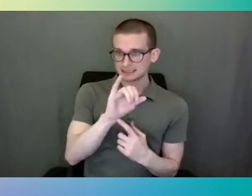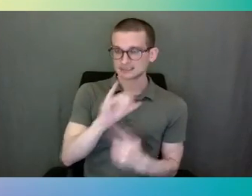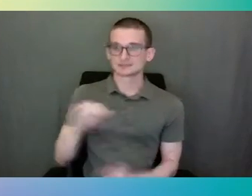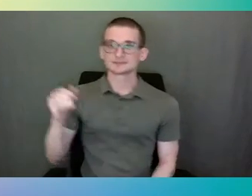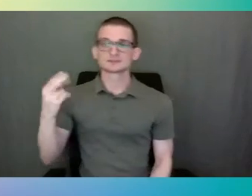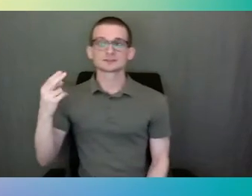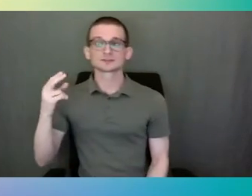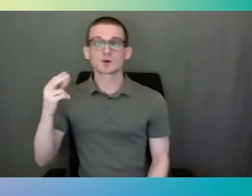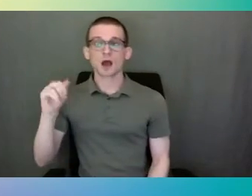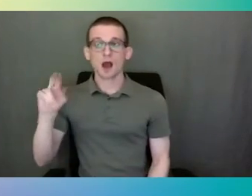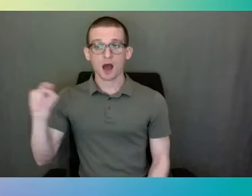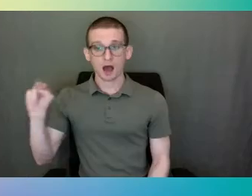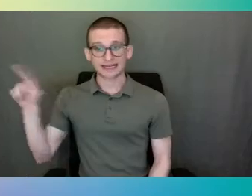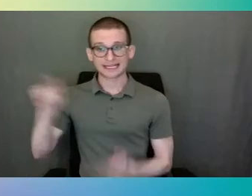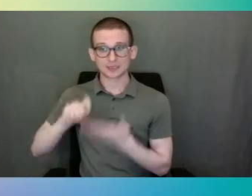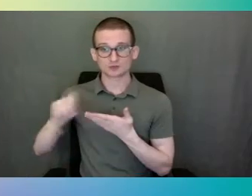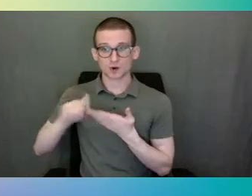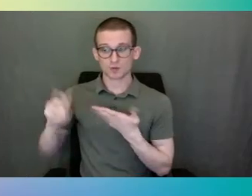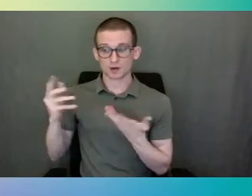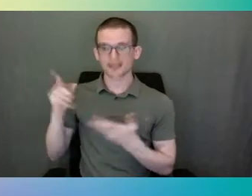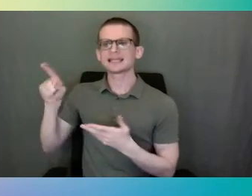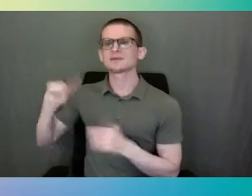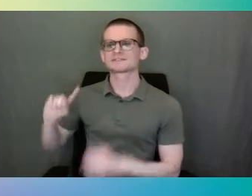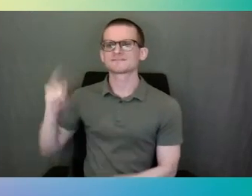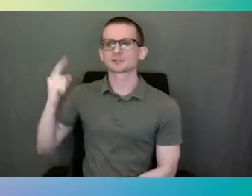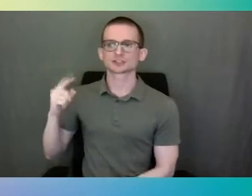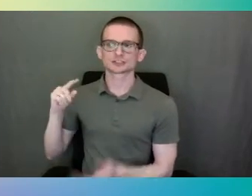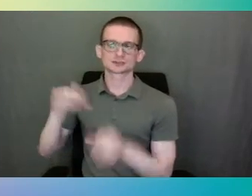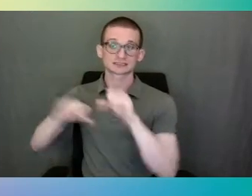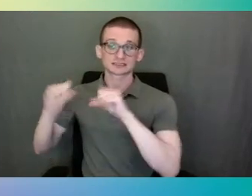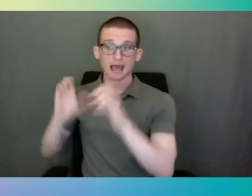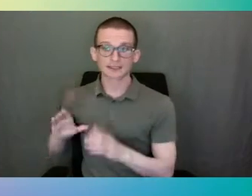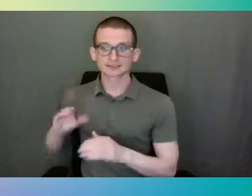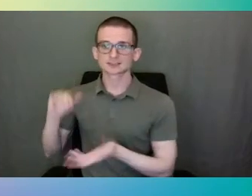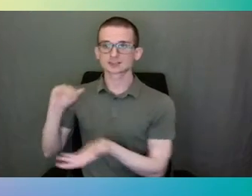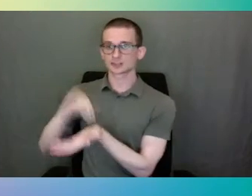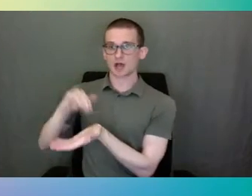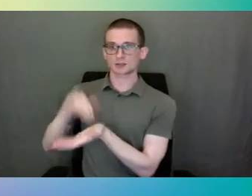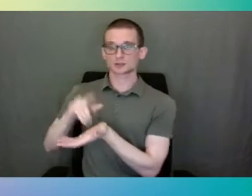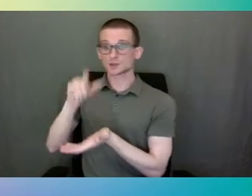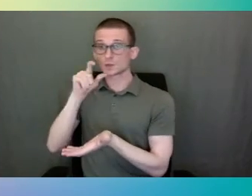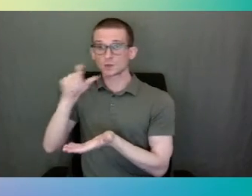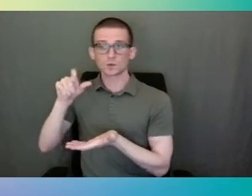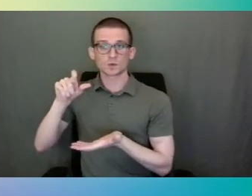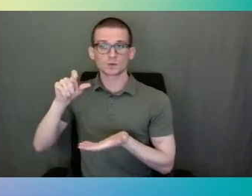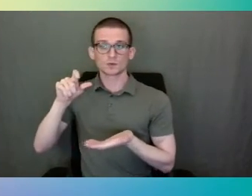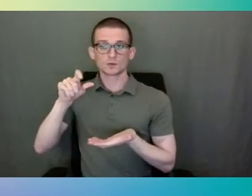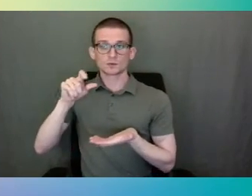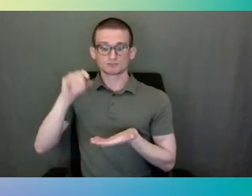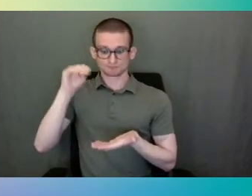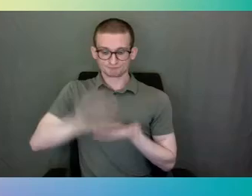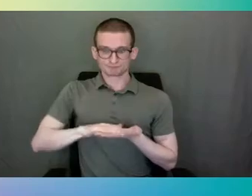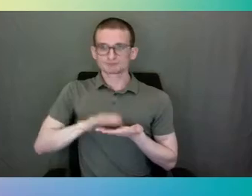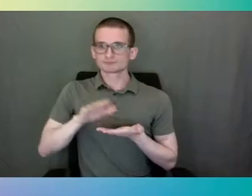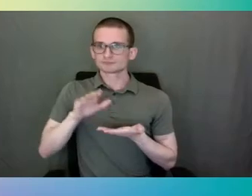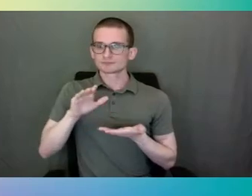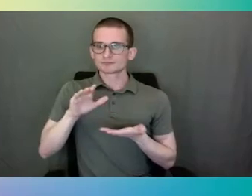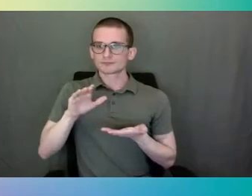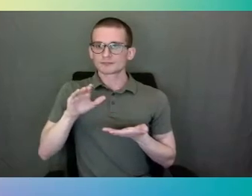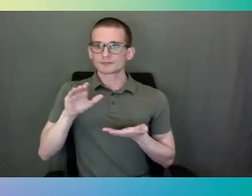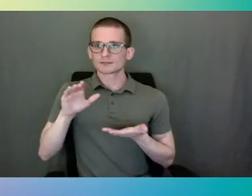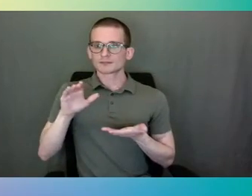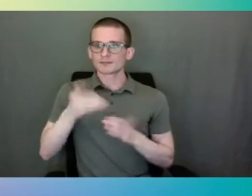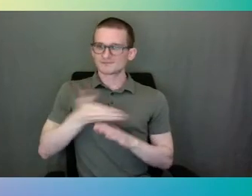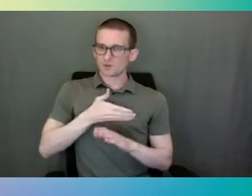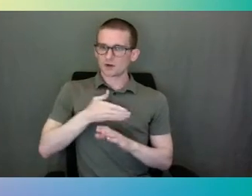the first scientist, the first doctor who comes along and says, I am going to observe and name. Big